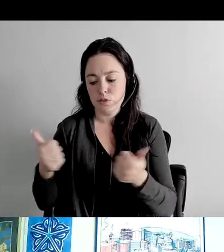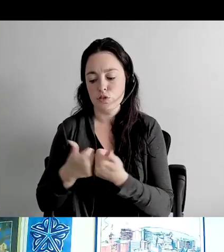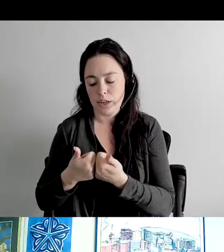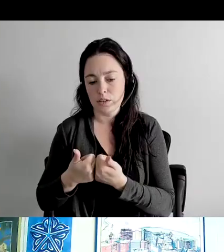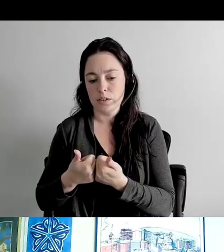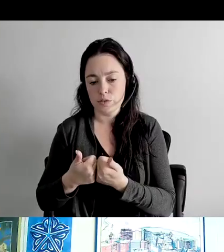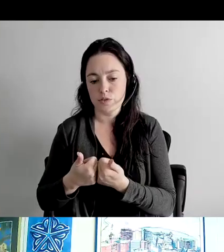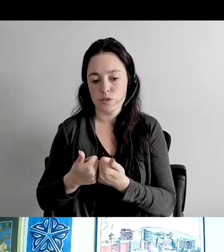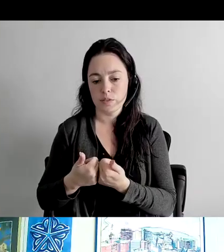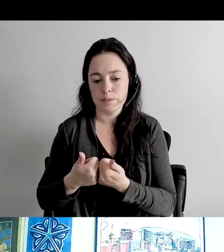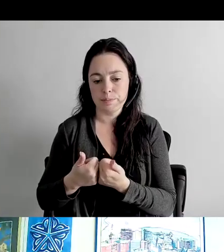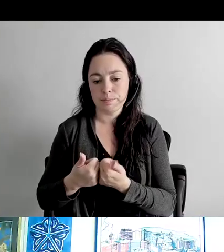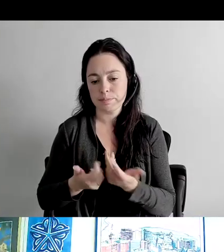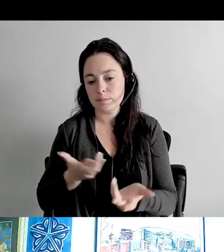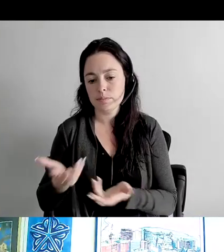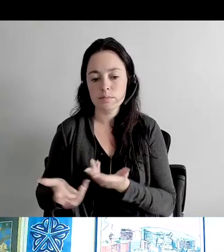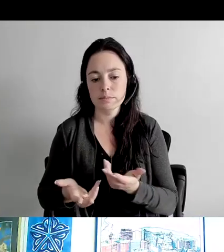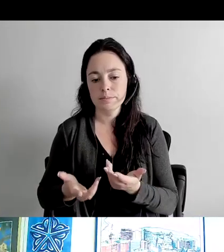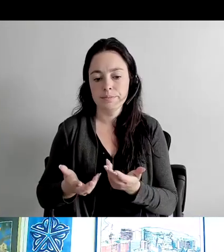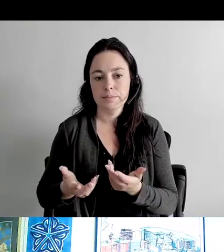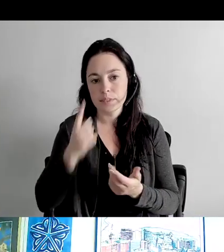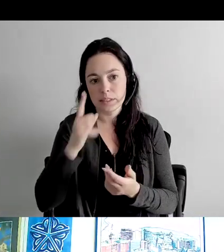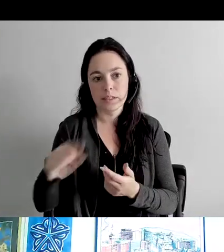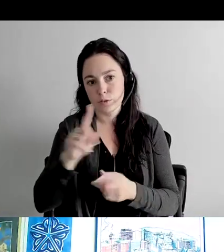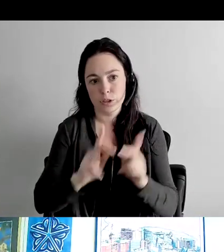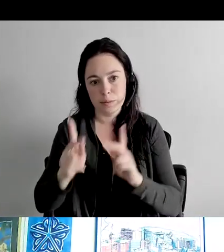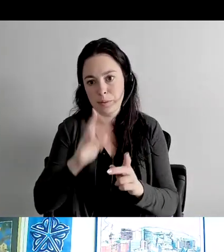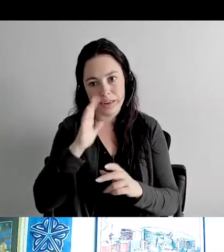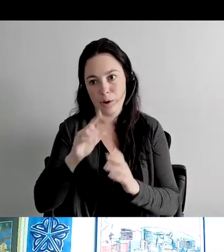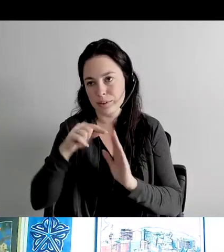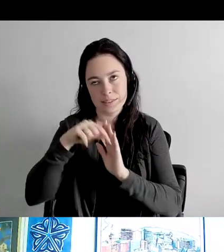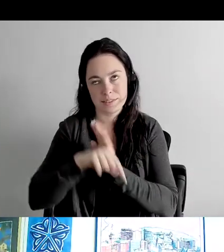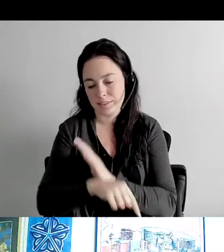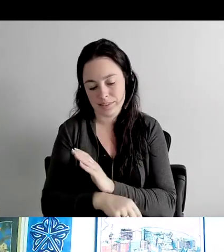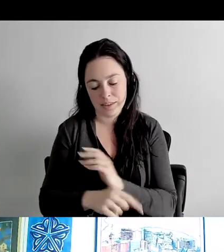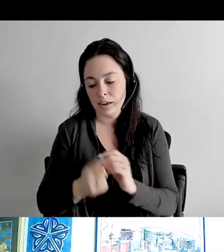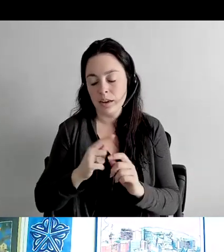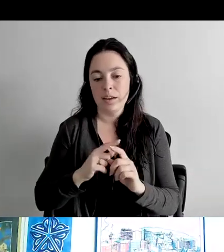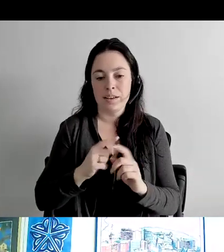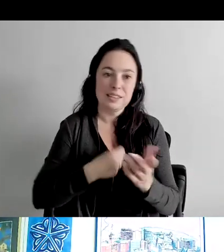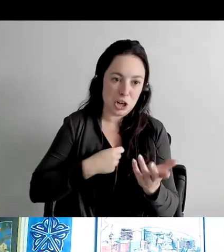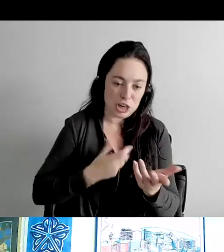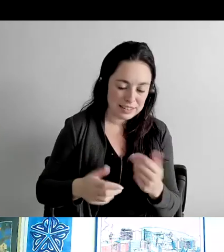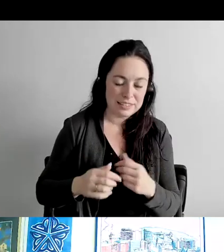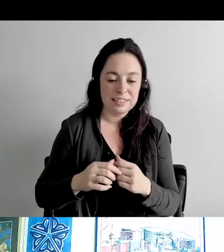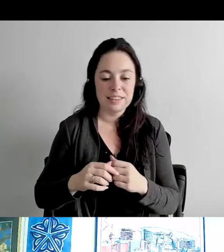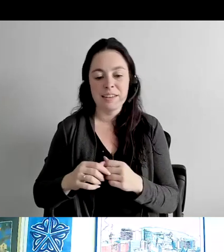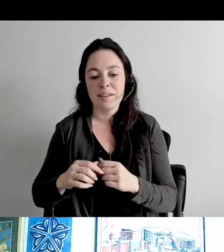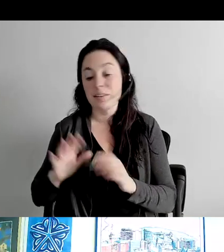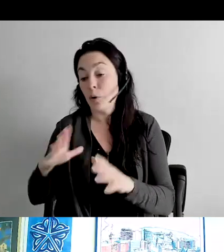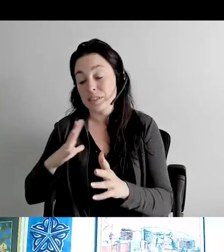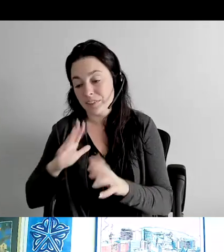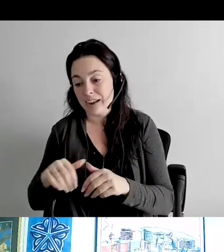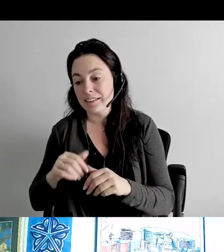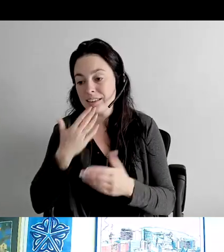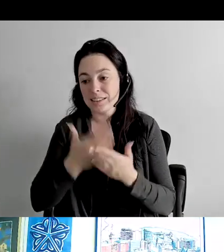that budget folks, this is gonna get in the weeds, but Sorry. budget, oh no, it's good. It's good